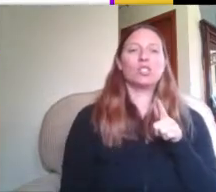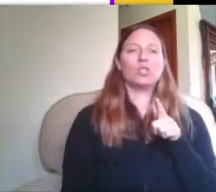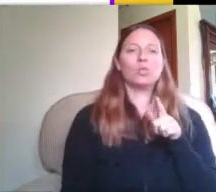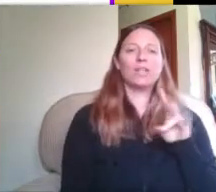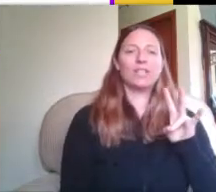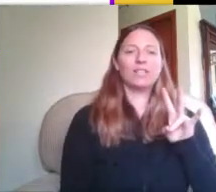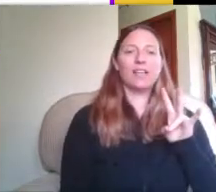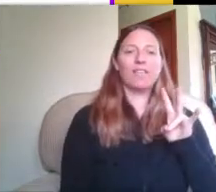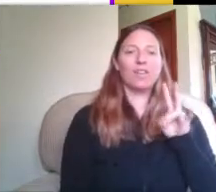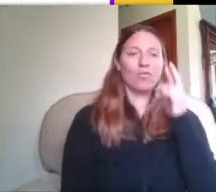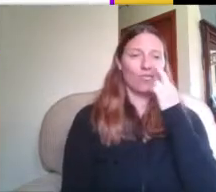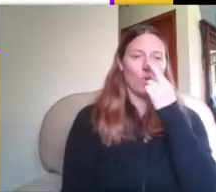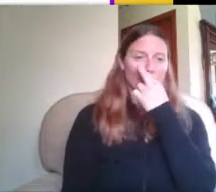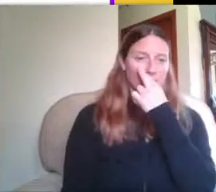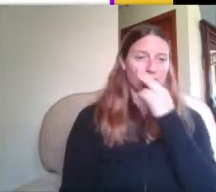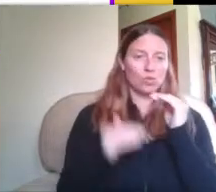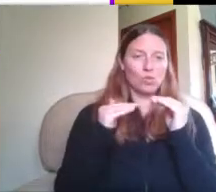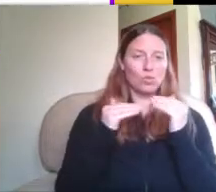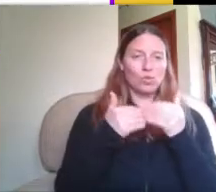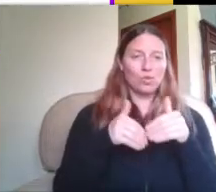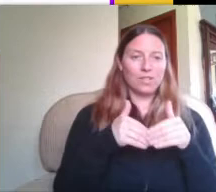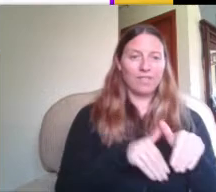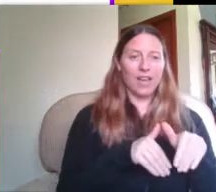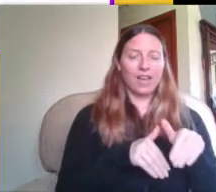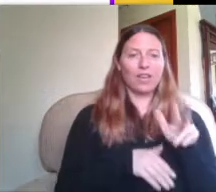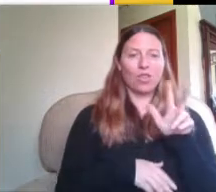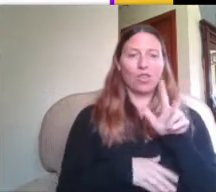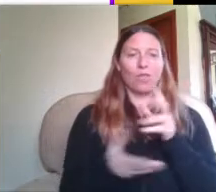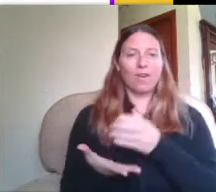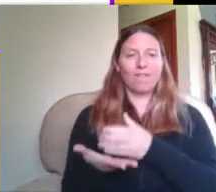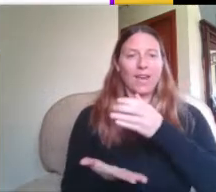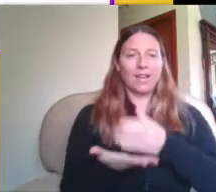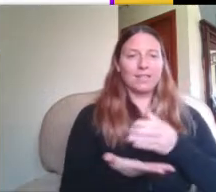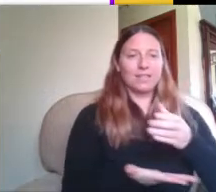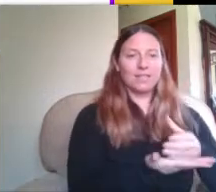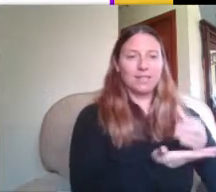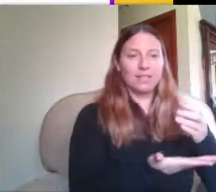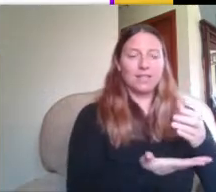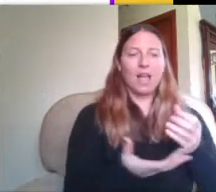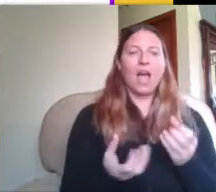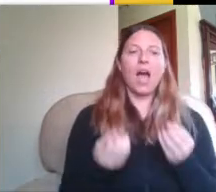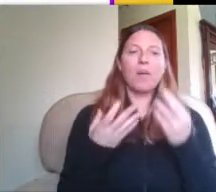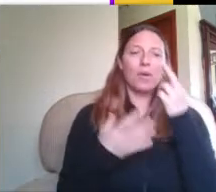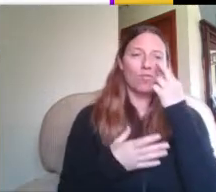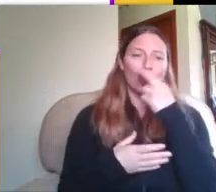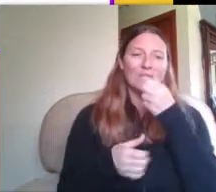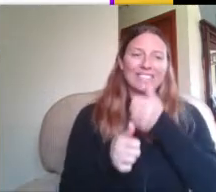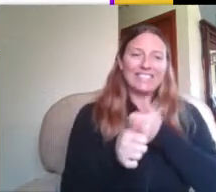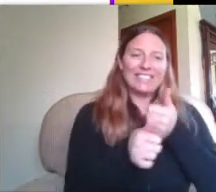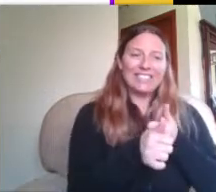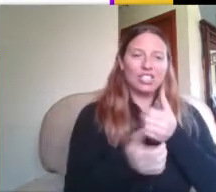3 vases. How many roses will go in each vase?